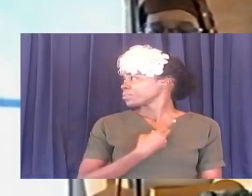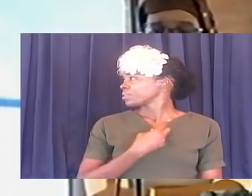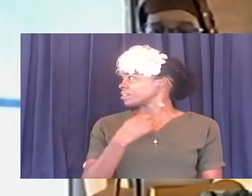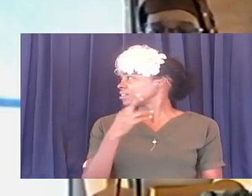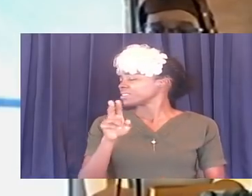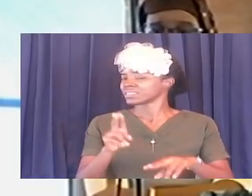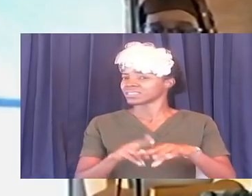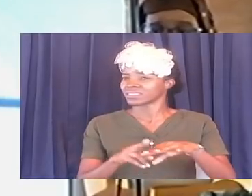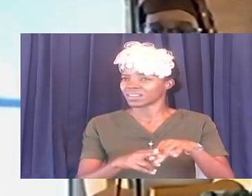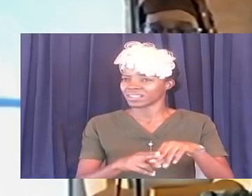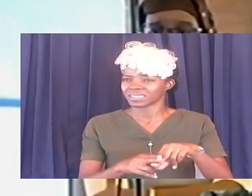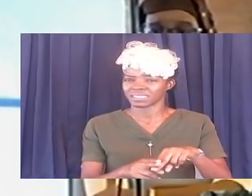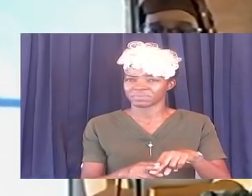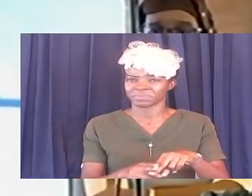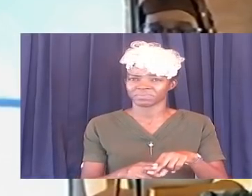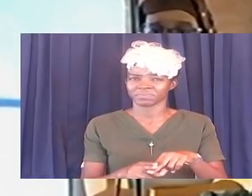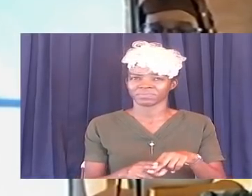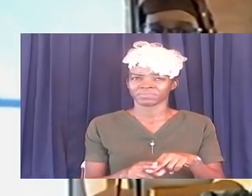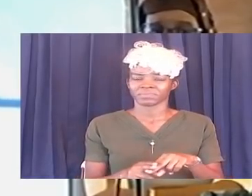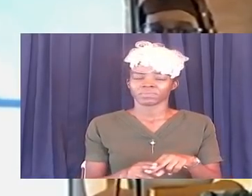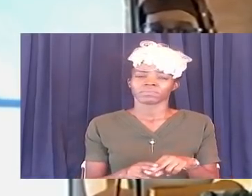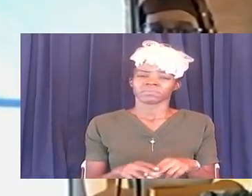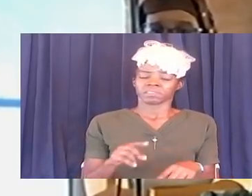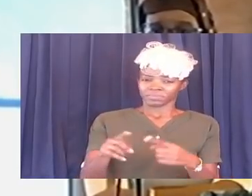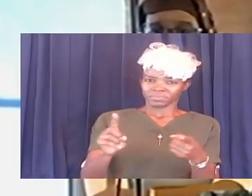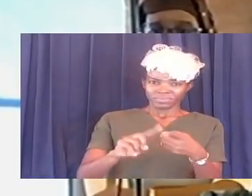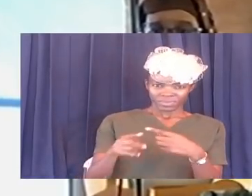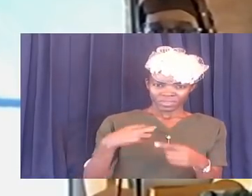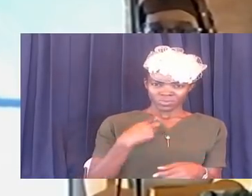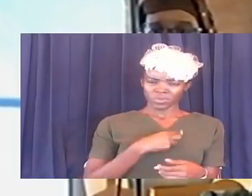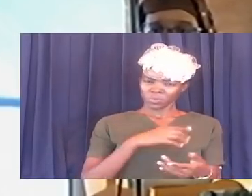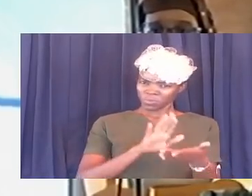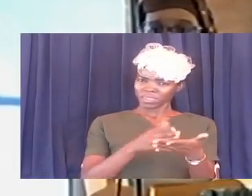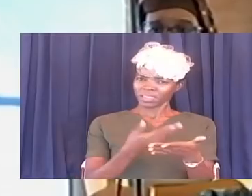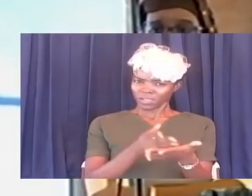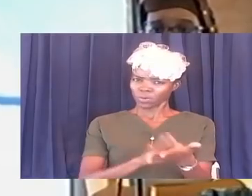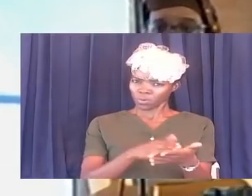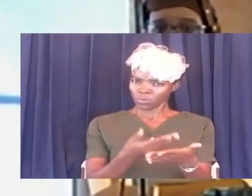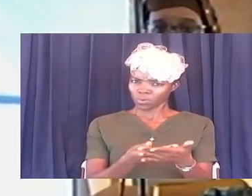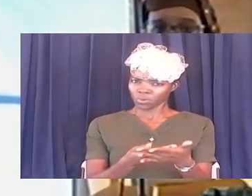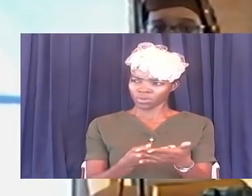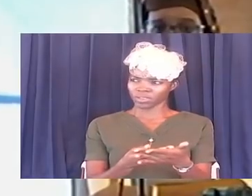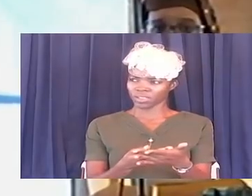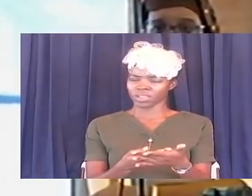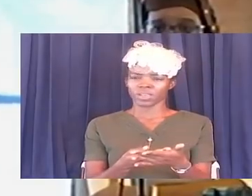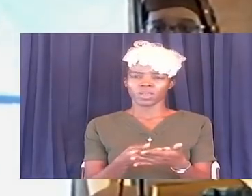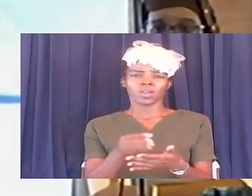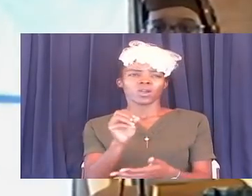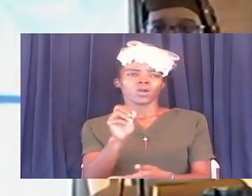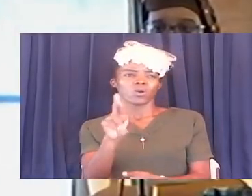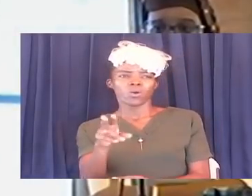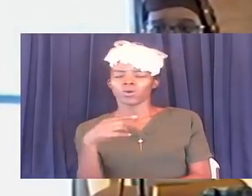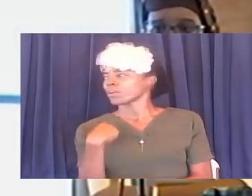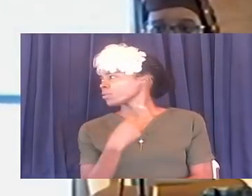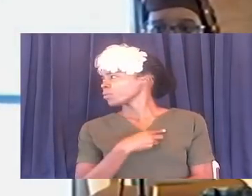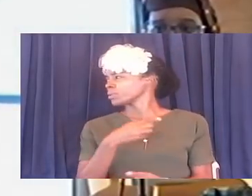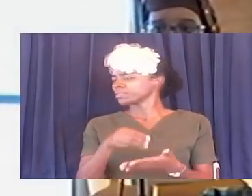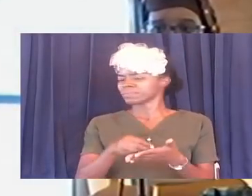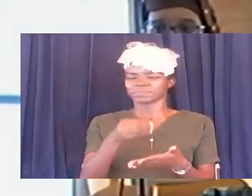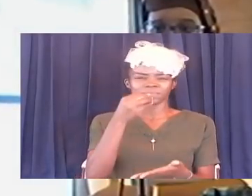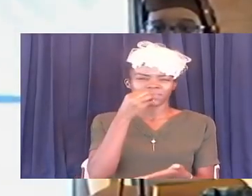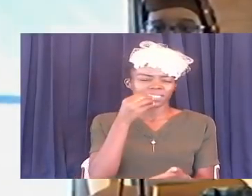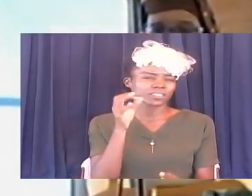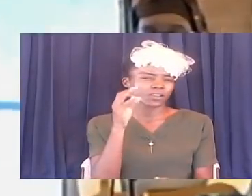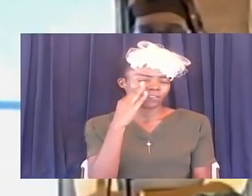sense, we're cooking or we get something to eat and we're searching for a certain taste, a certain